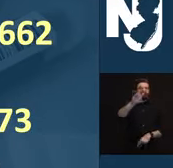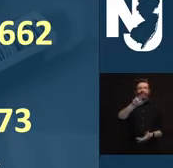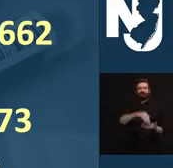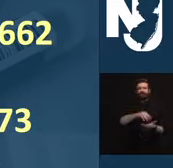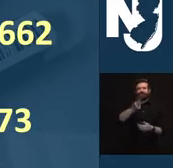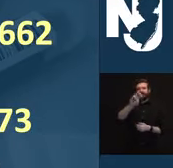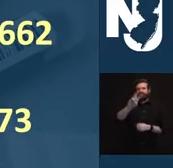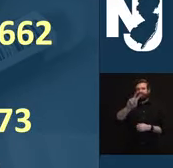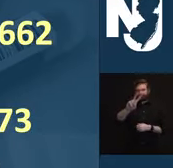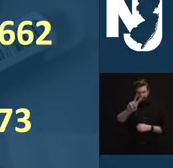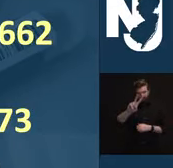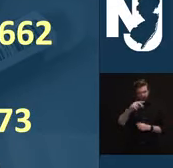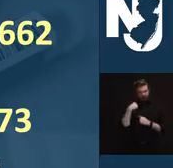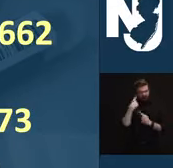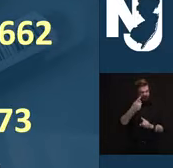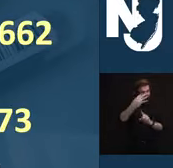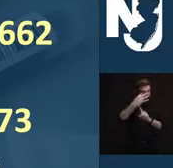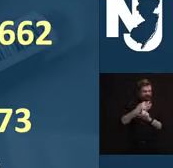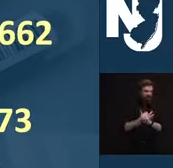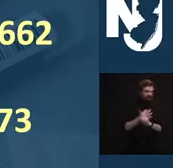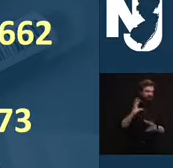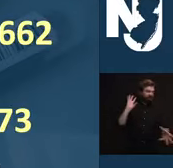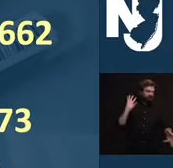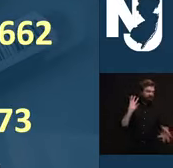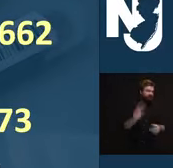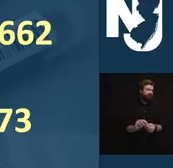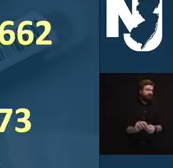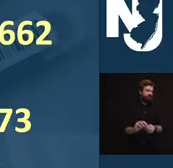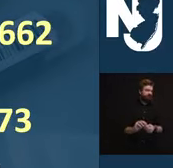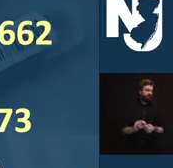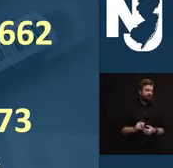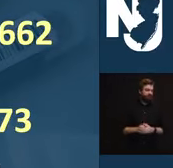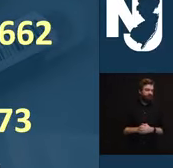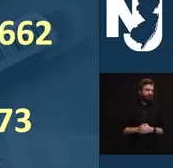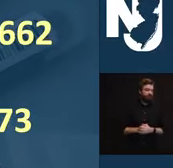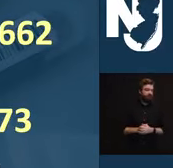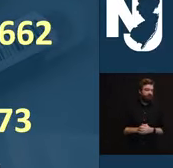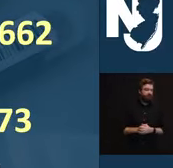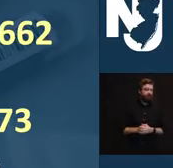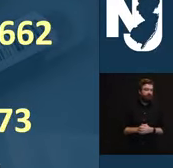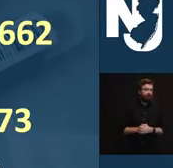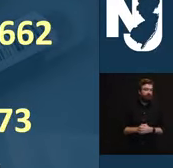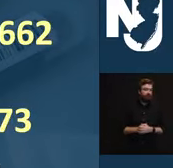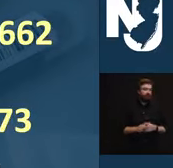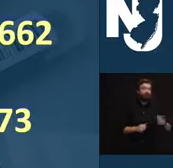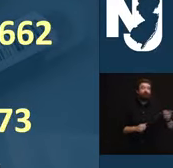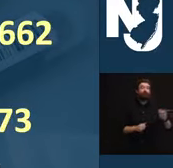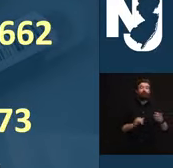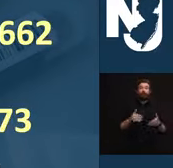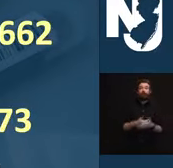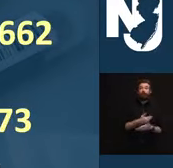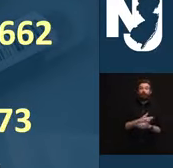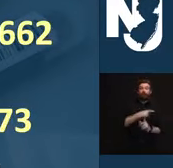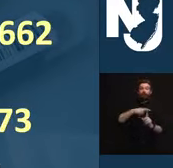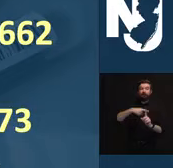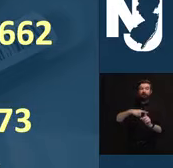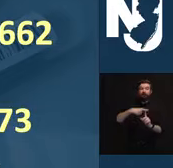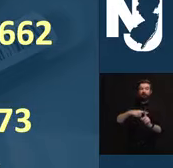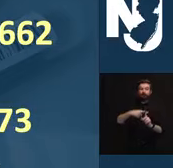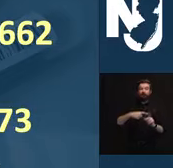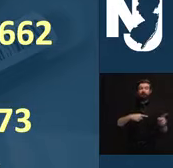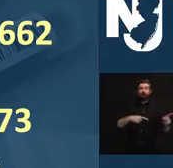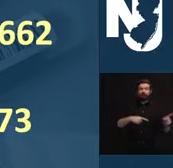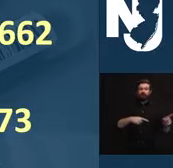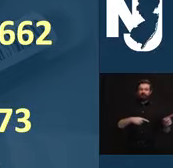356,662. And we know that some of these newly identified positives will ultimately end up in the hospital. This is a point we've been trying to